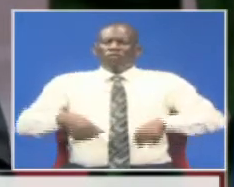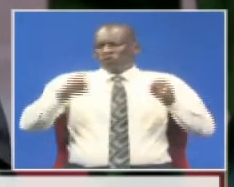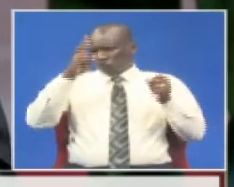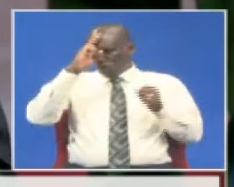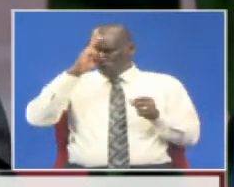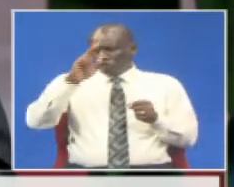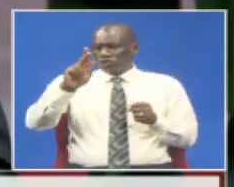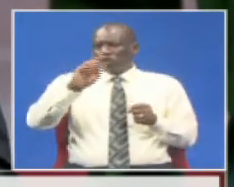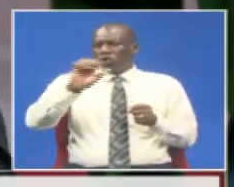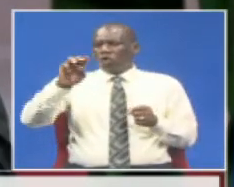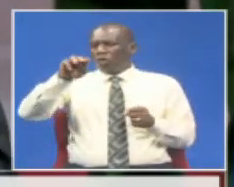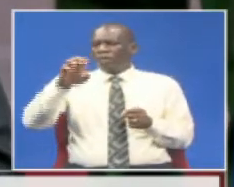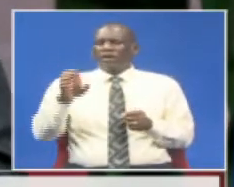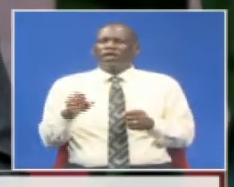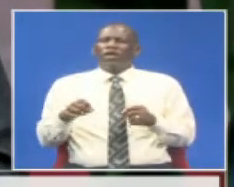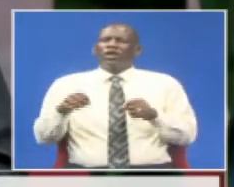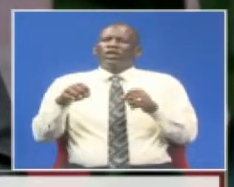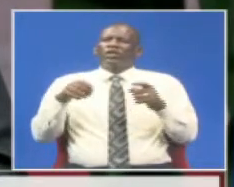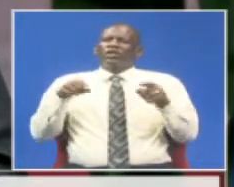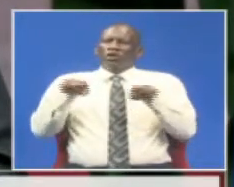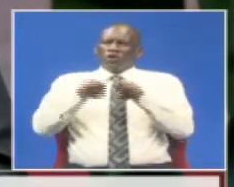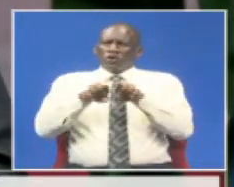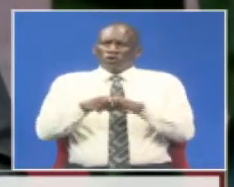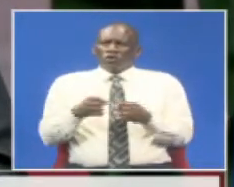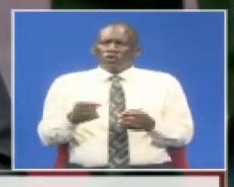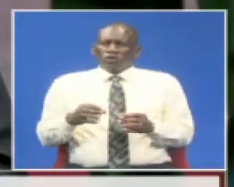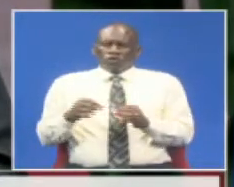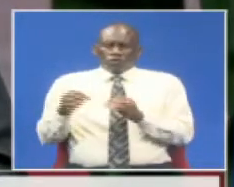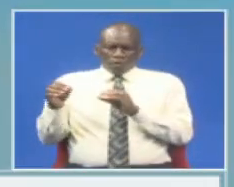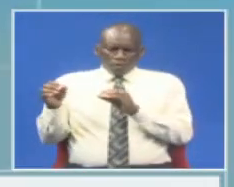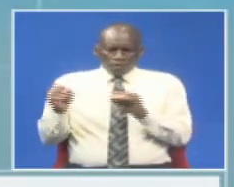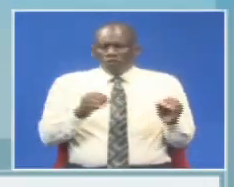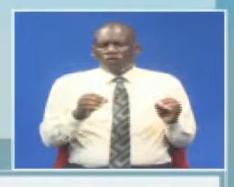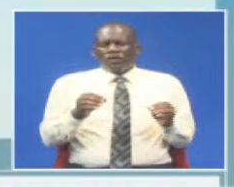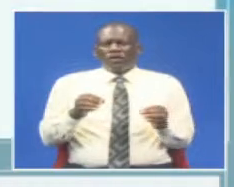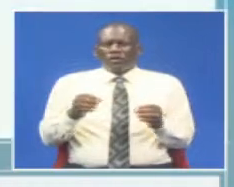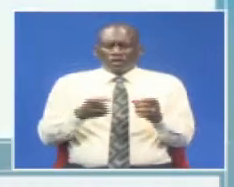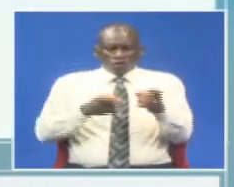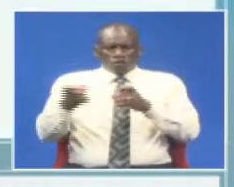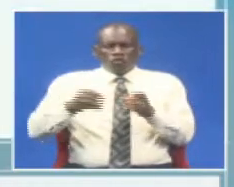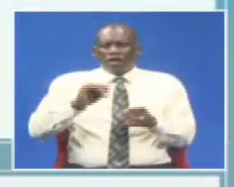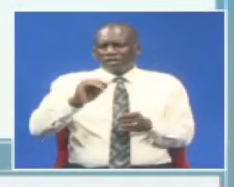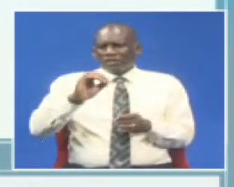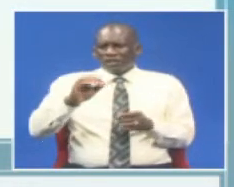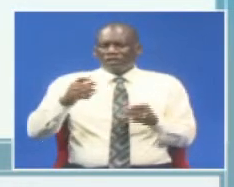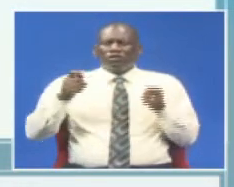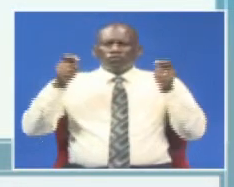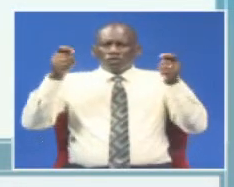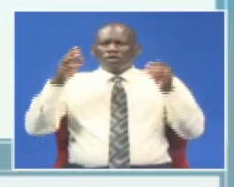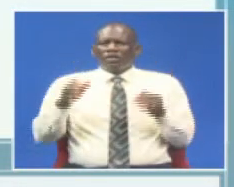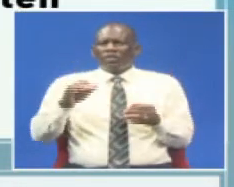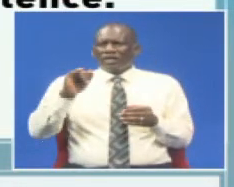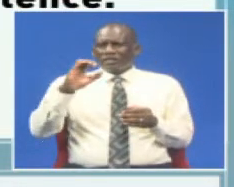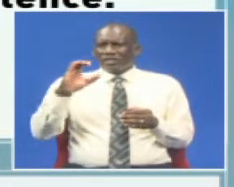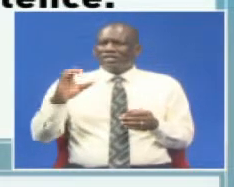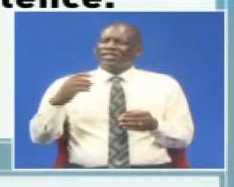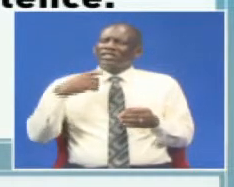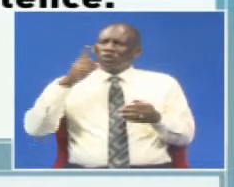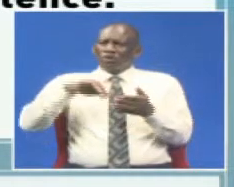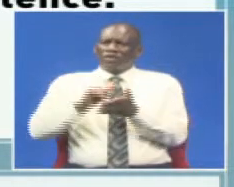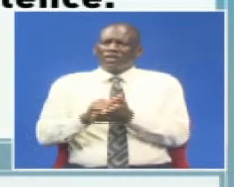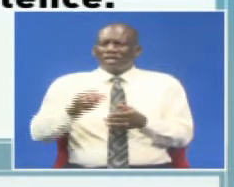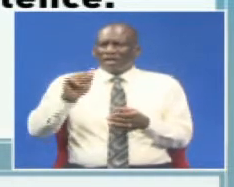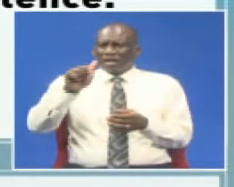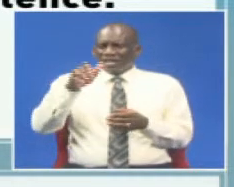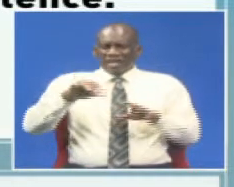Police Japhet Koome has so far handled the anti-government protests. The ICC prosecution alleged that Ali authorized the use